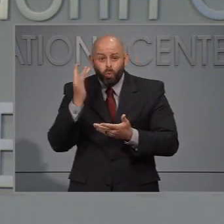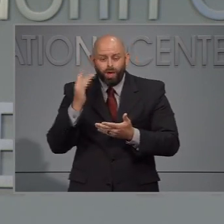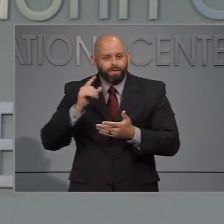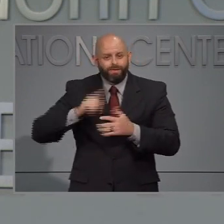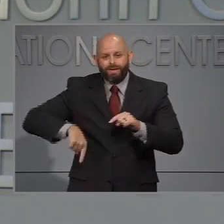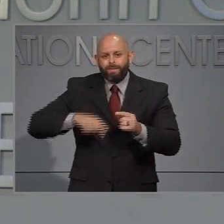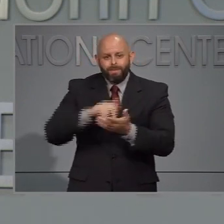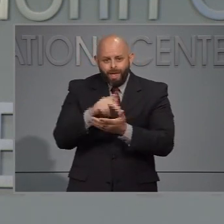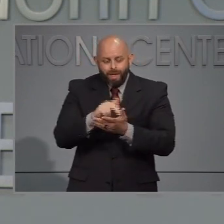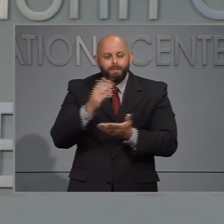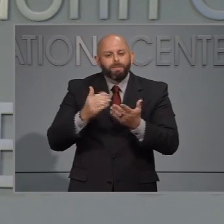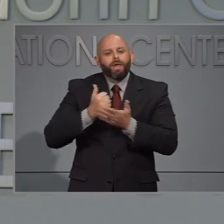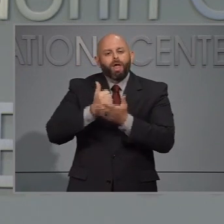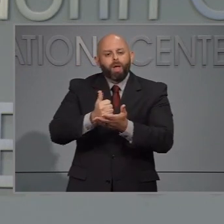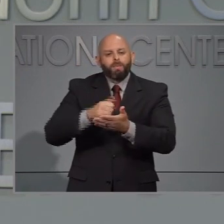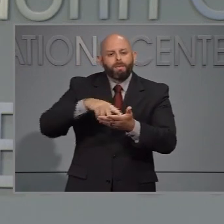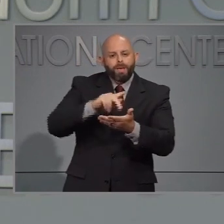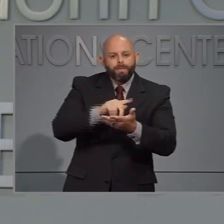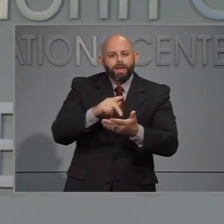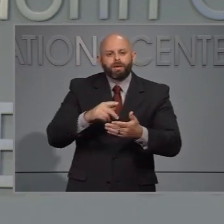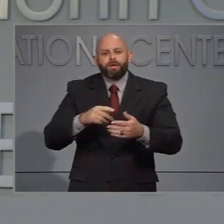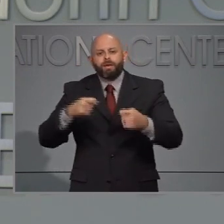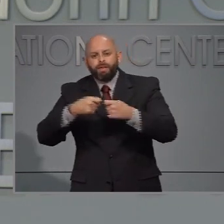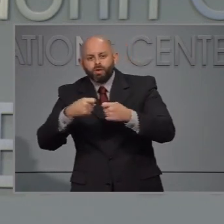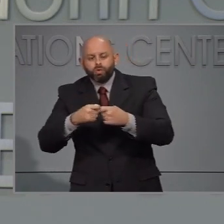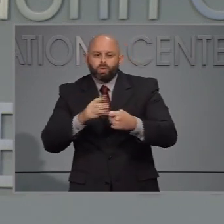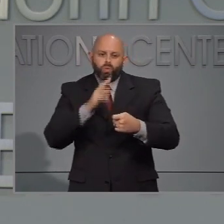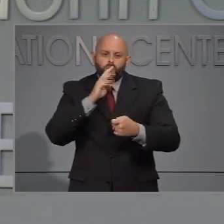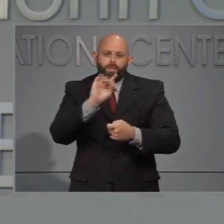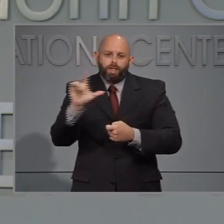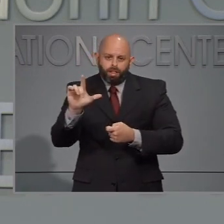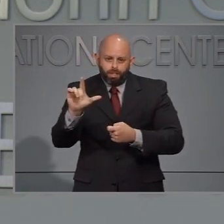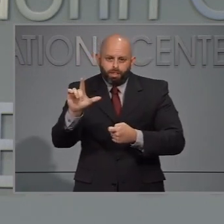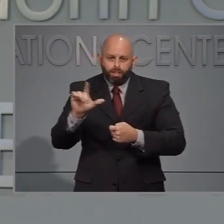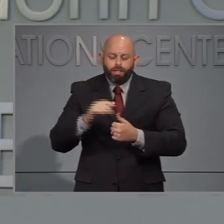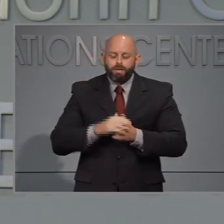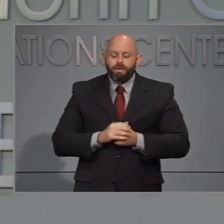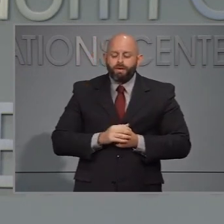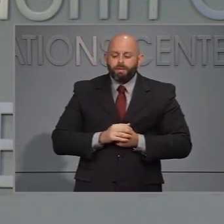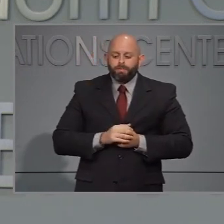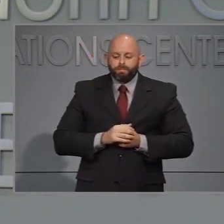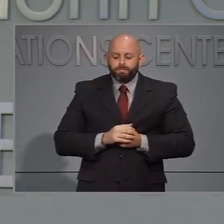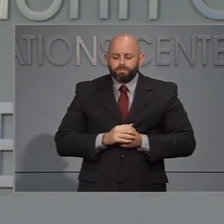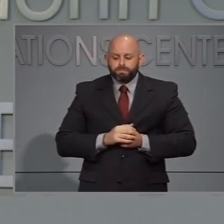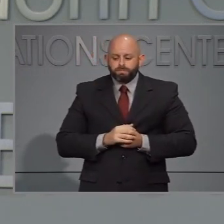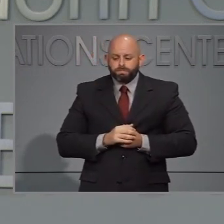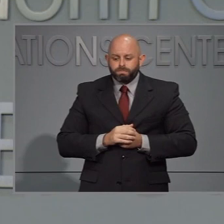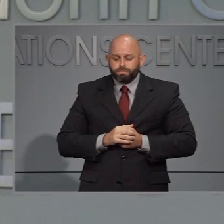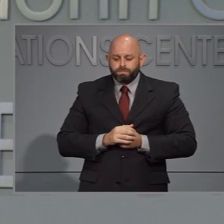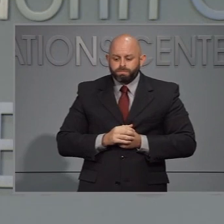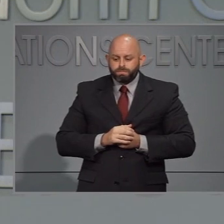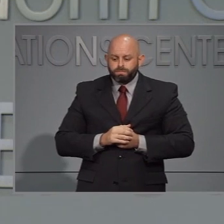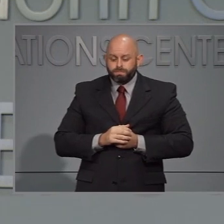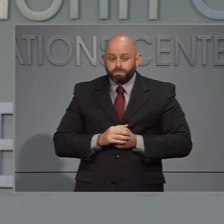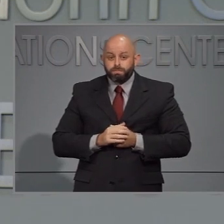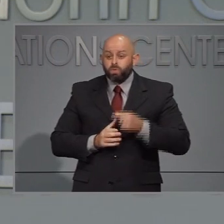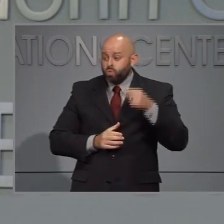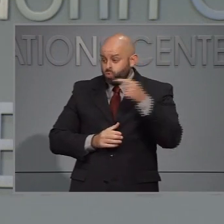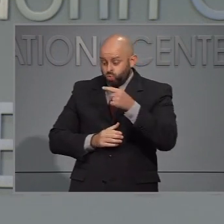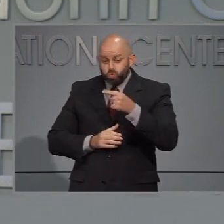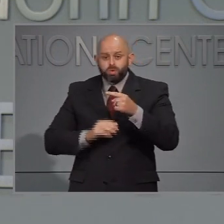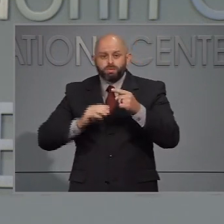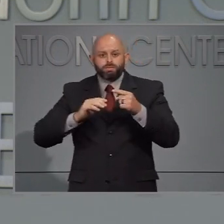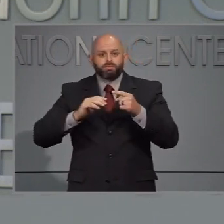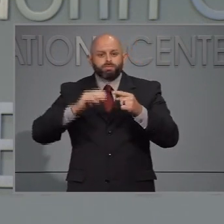you're allowing that executive order that had told utilities not to turn off